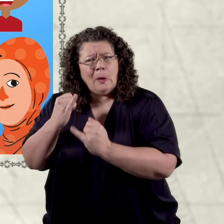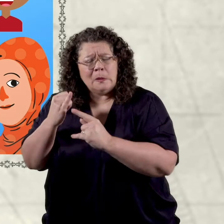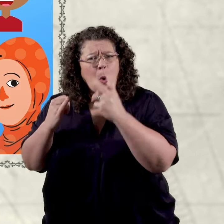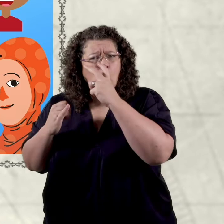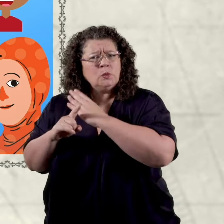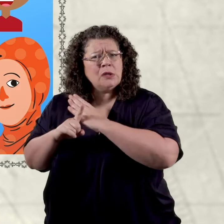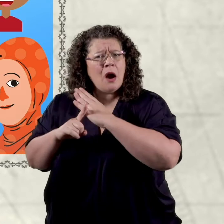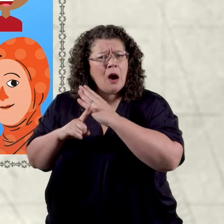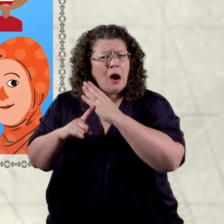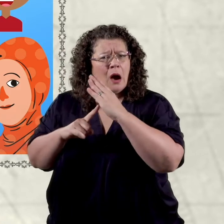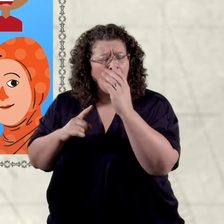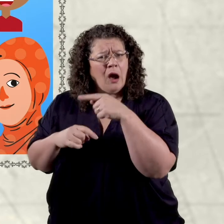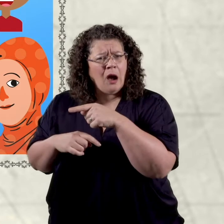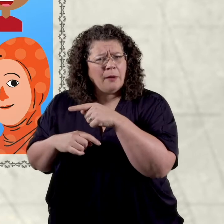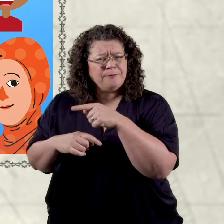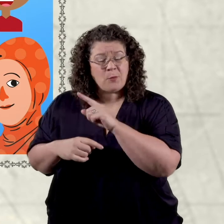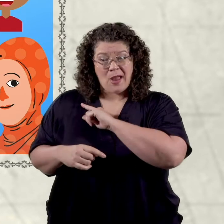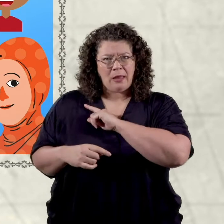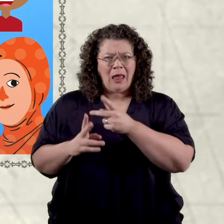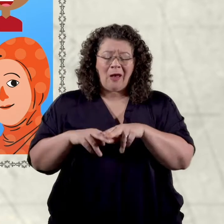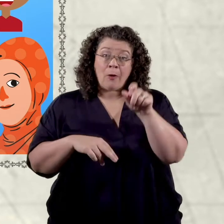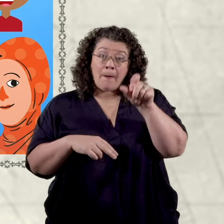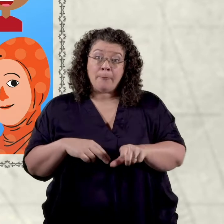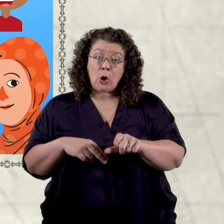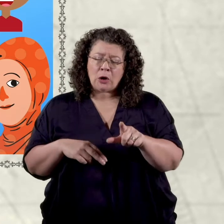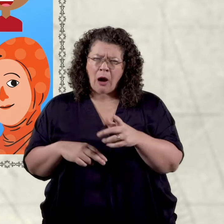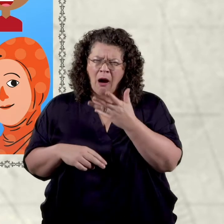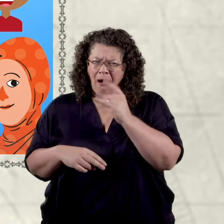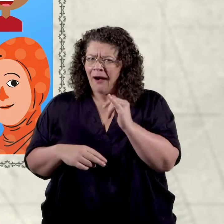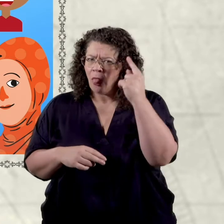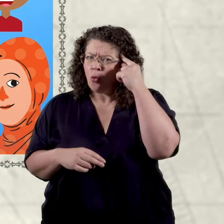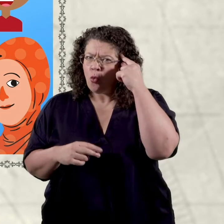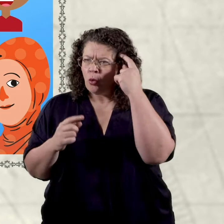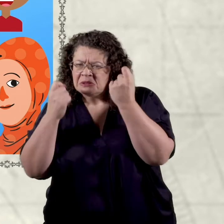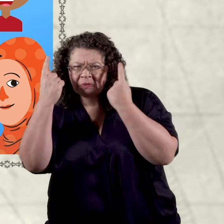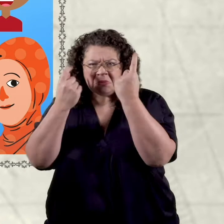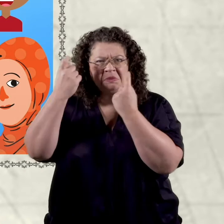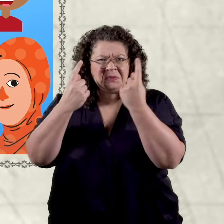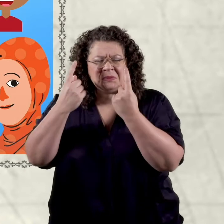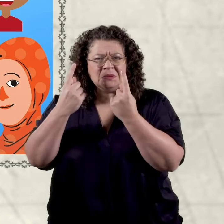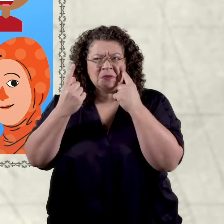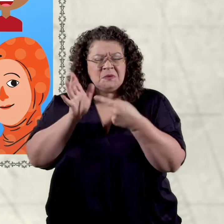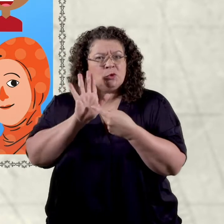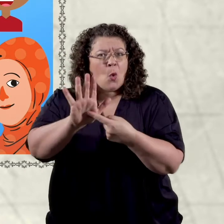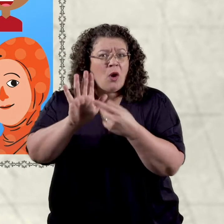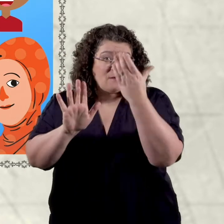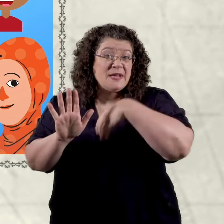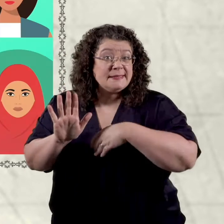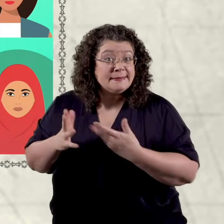by year as she got older. If a person has ugly thoughts, it begins to show on the